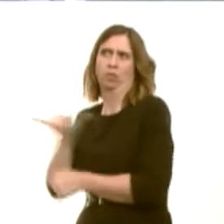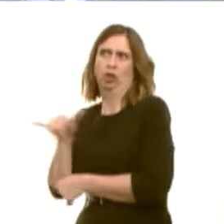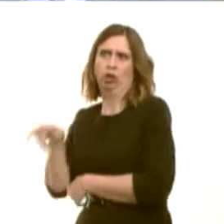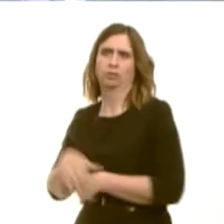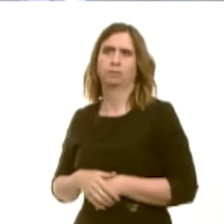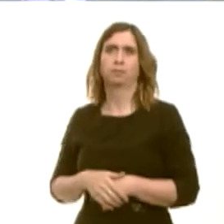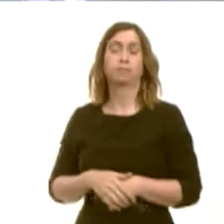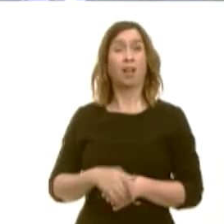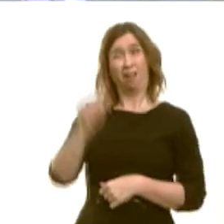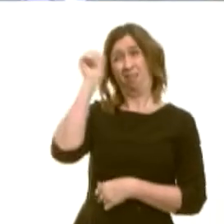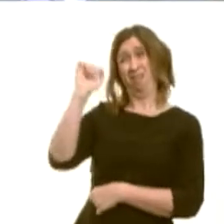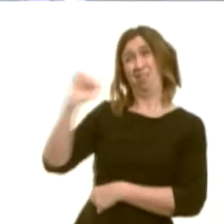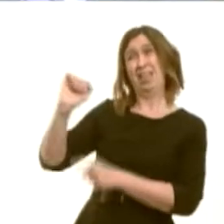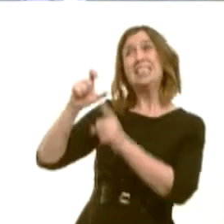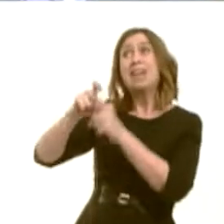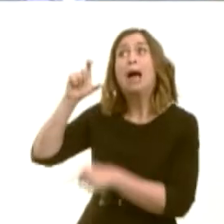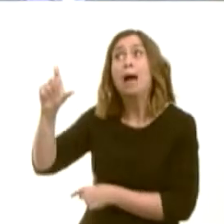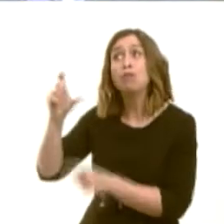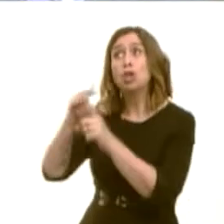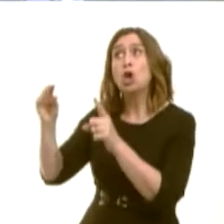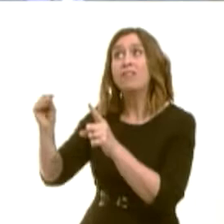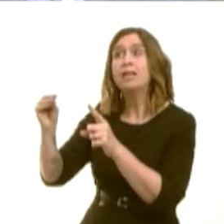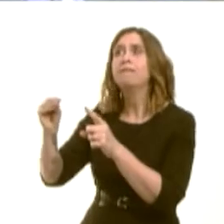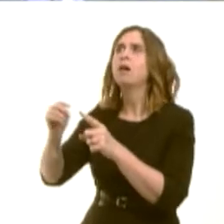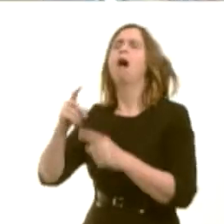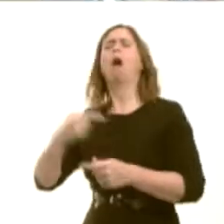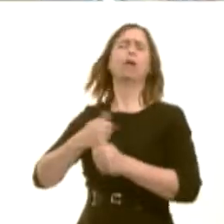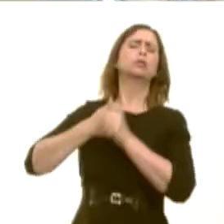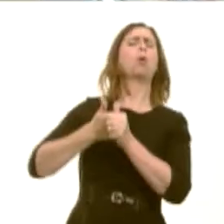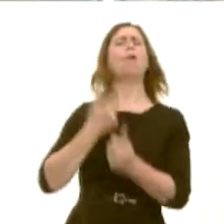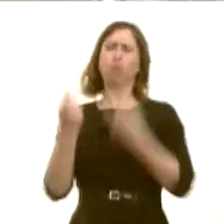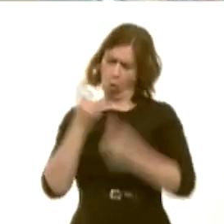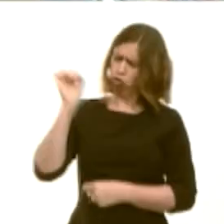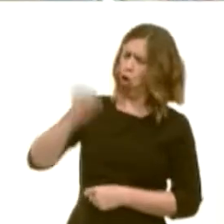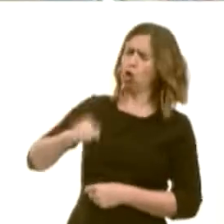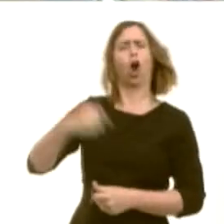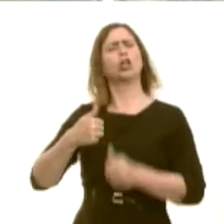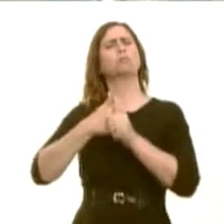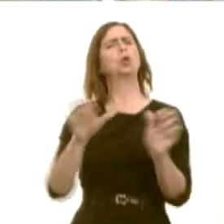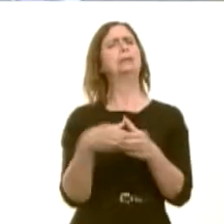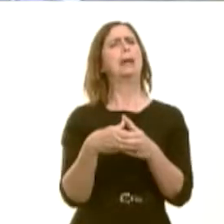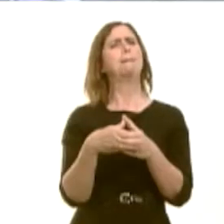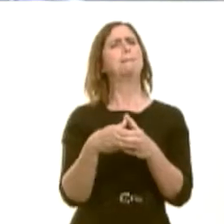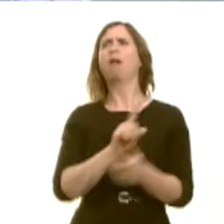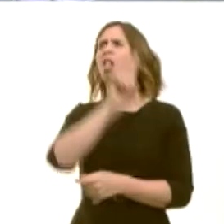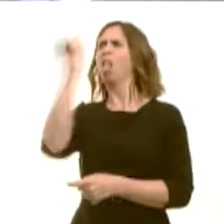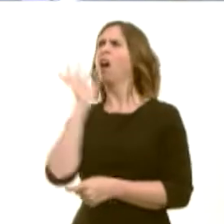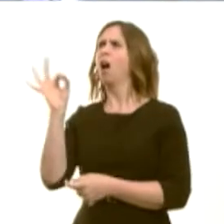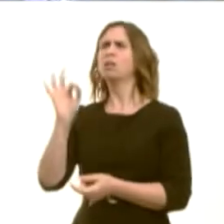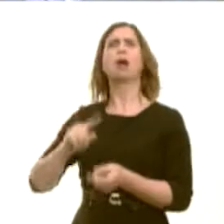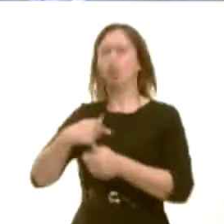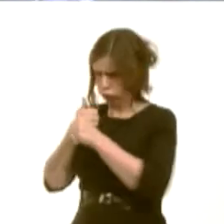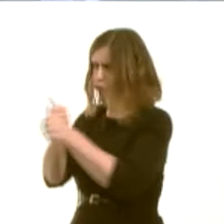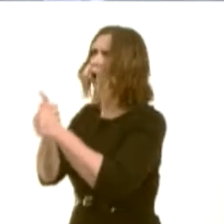led by a man who forgets what football team he supports. It's a fundamental problem in that regard, which